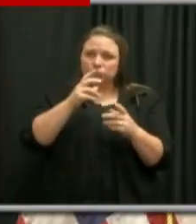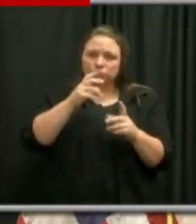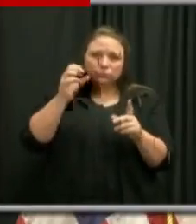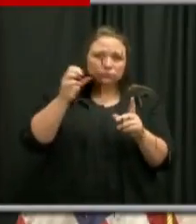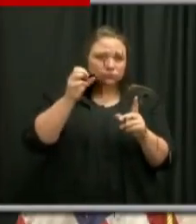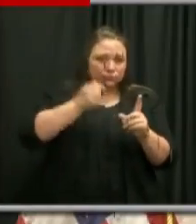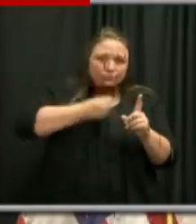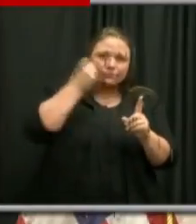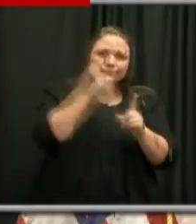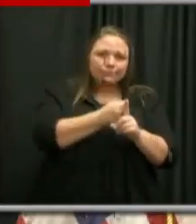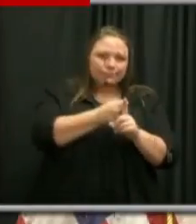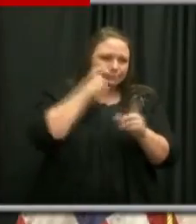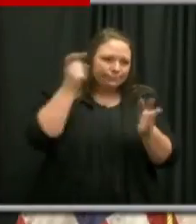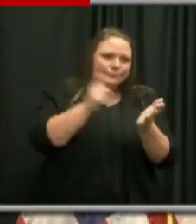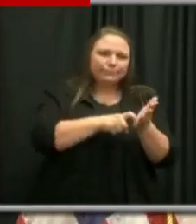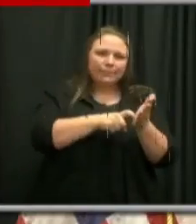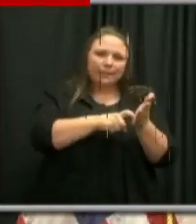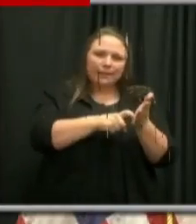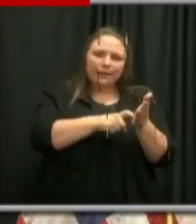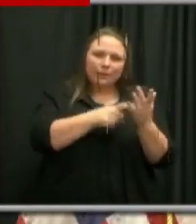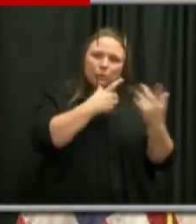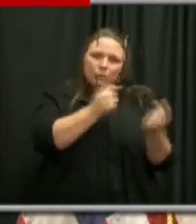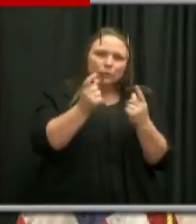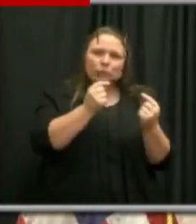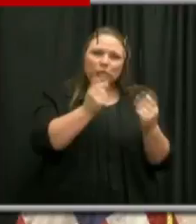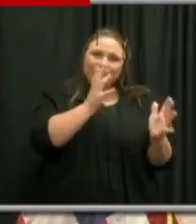situation, recognized who were close contacts,